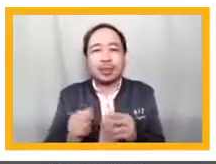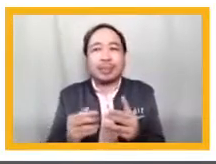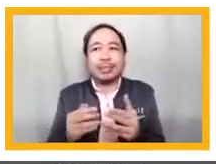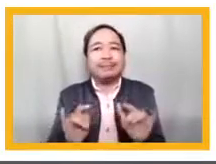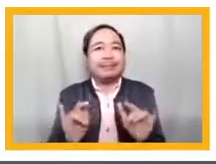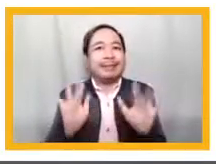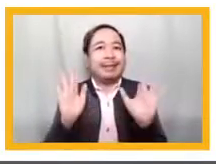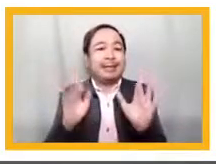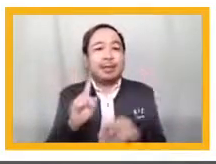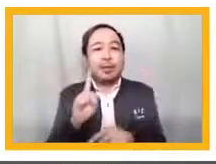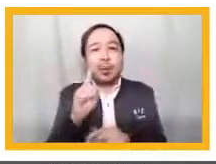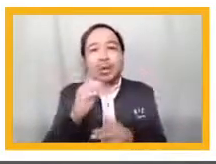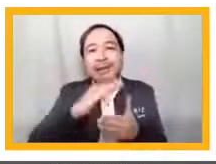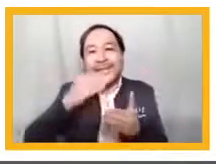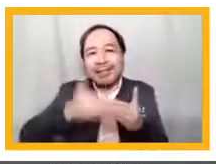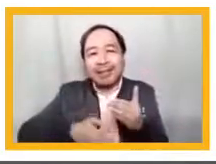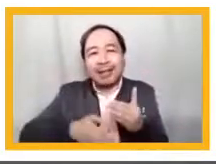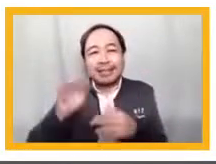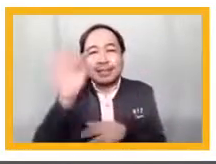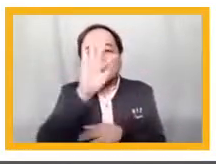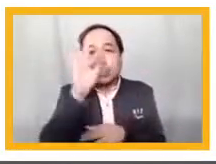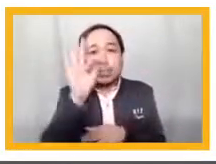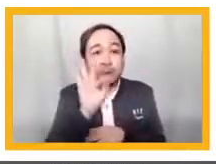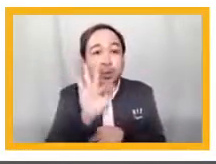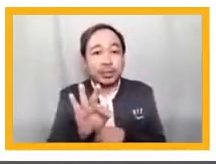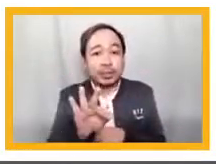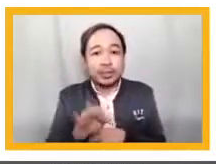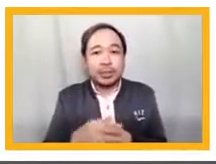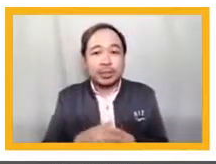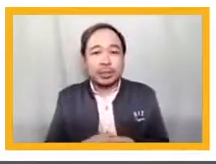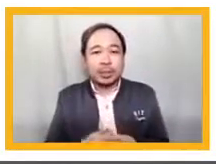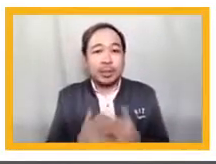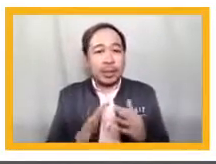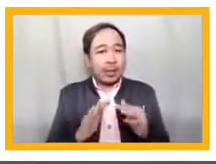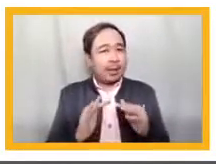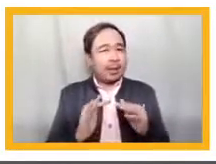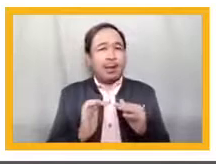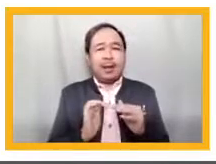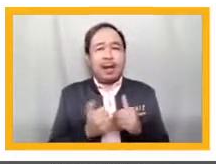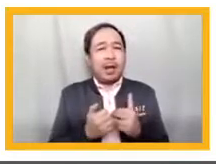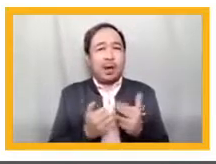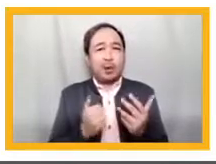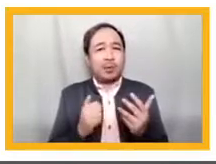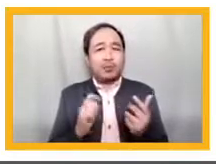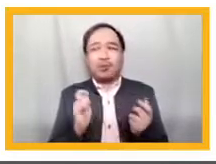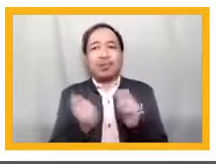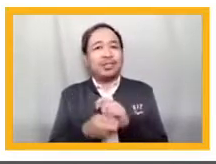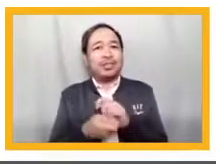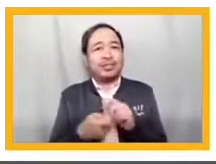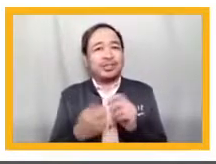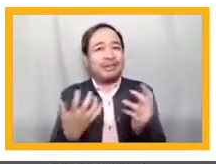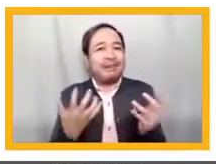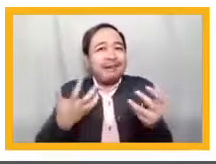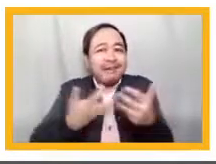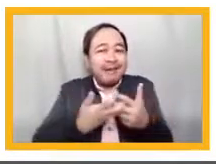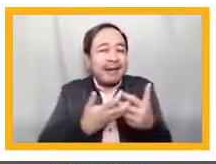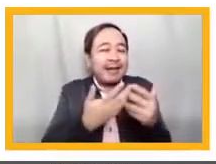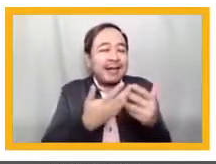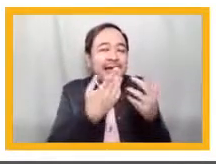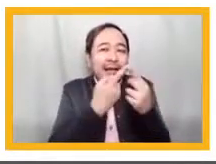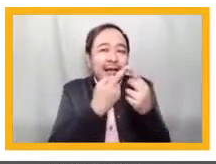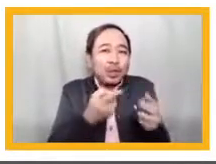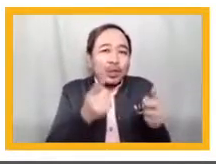question, and I want to give justice to this, and this is how to adjust and align universities' curricula, academia, school